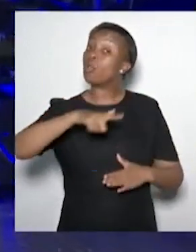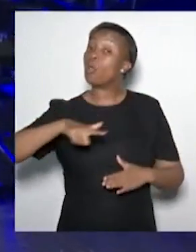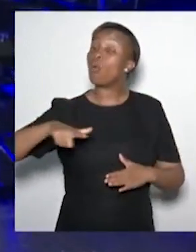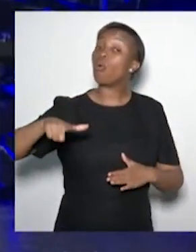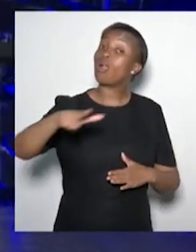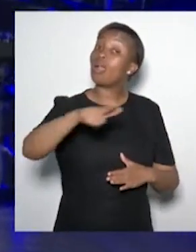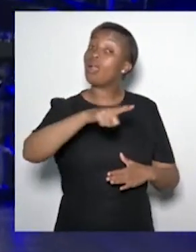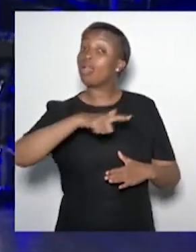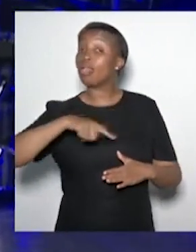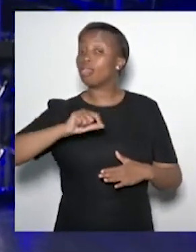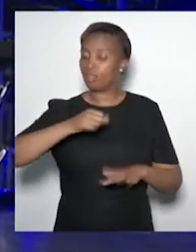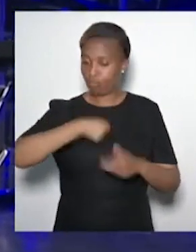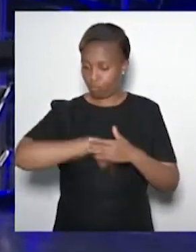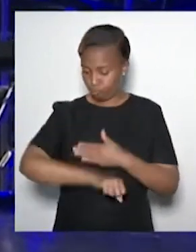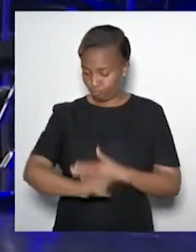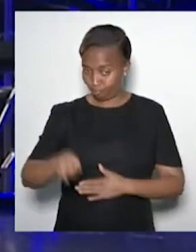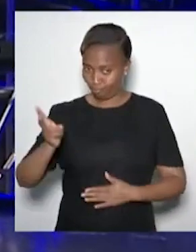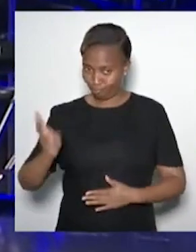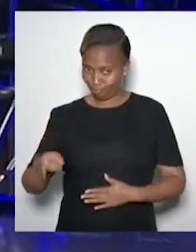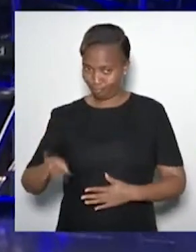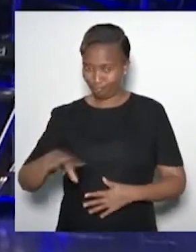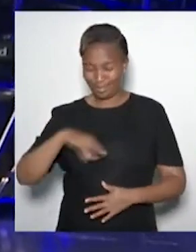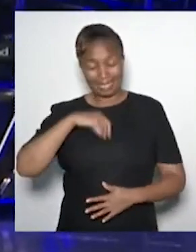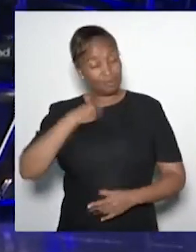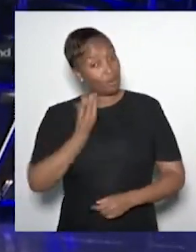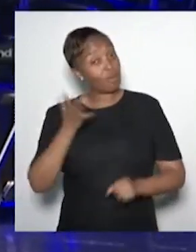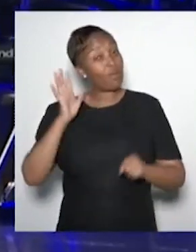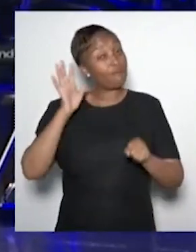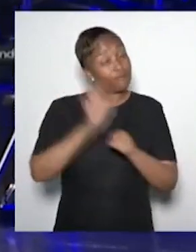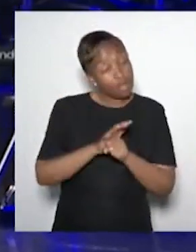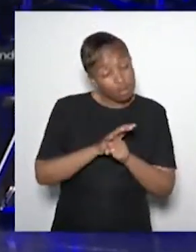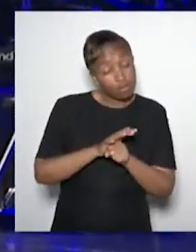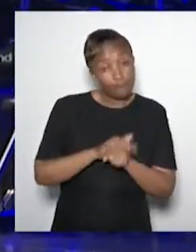of the born-again, spirit-filled